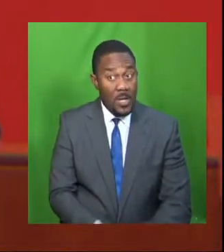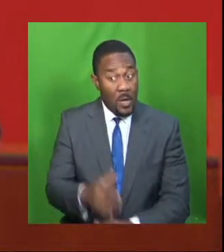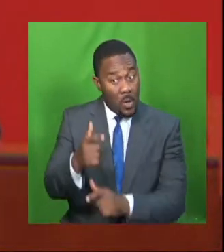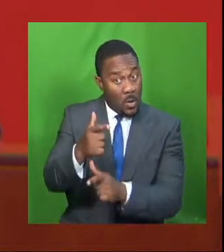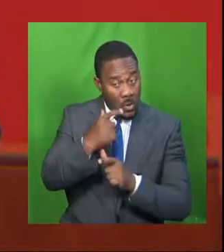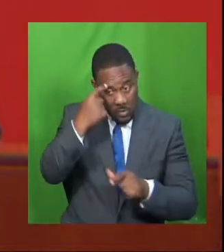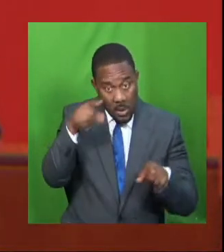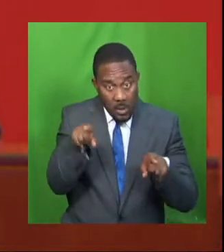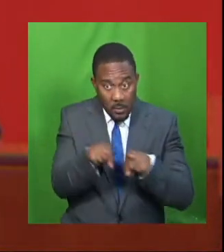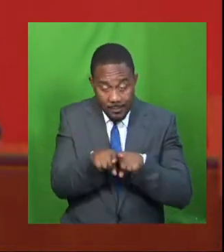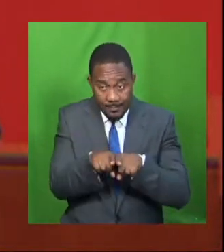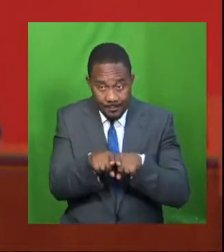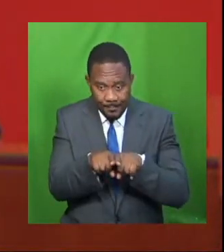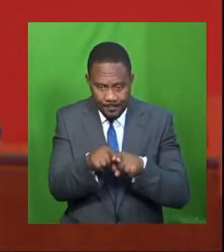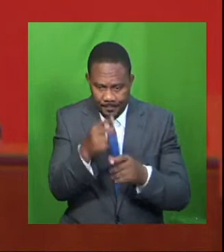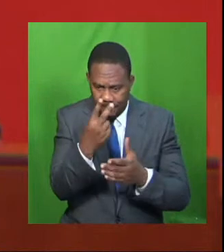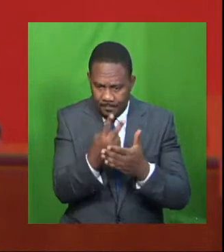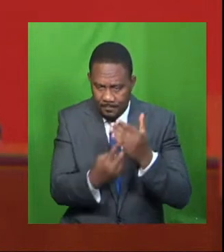of the two ministers.